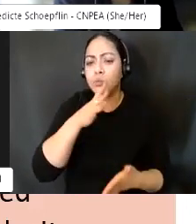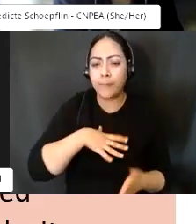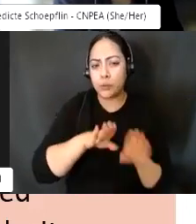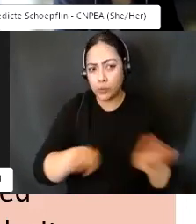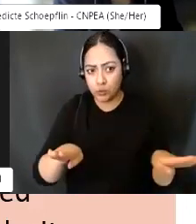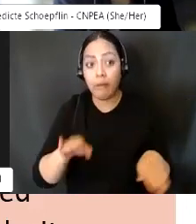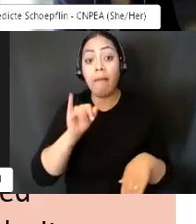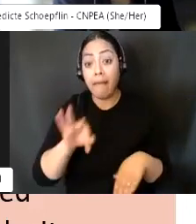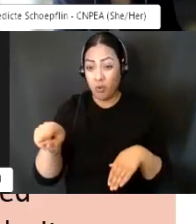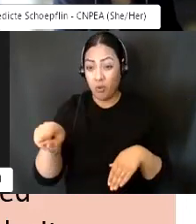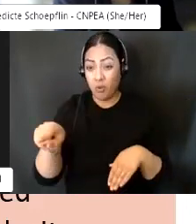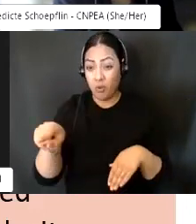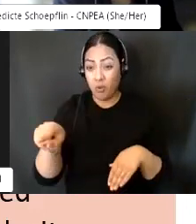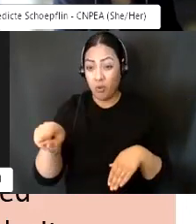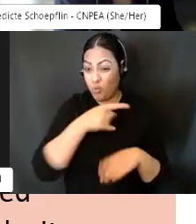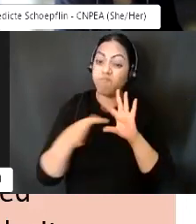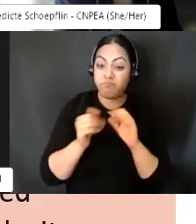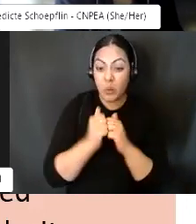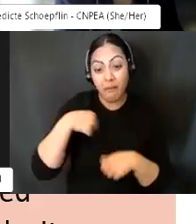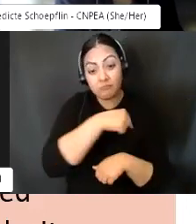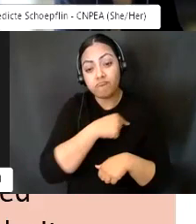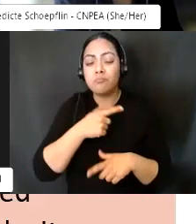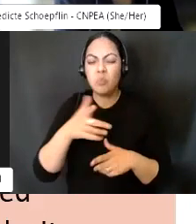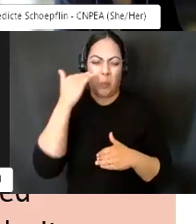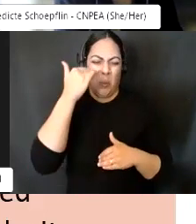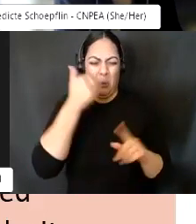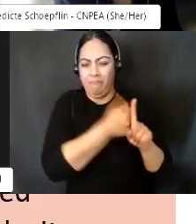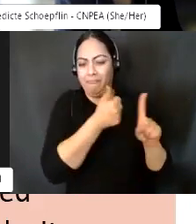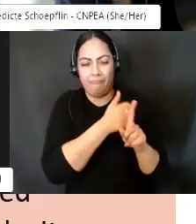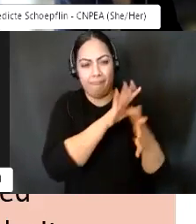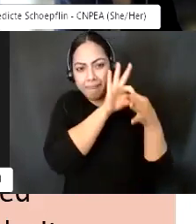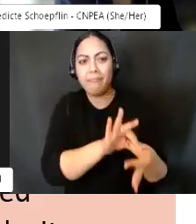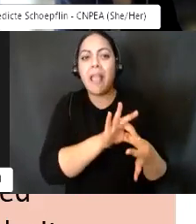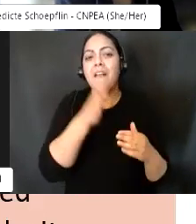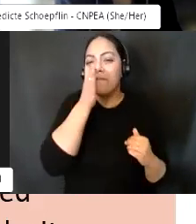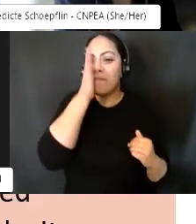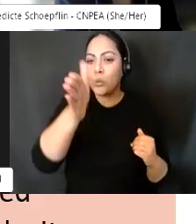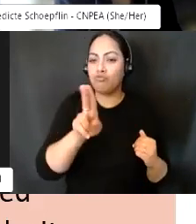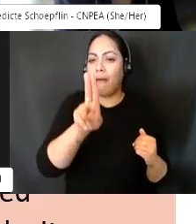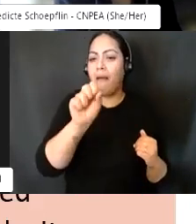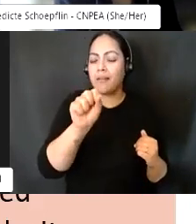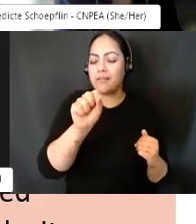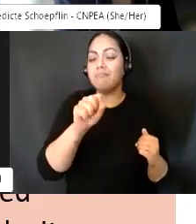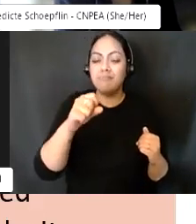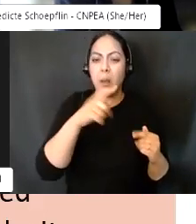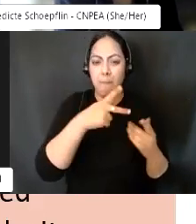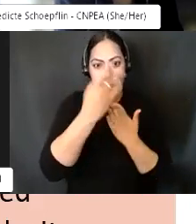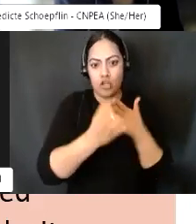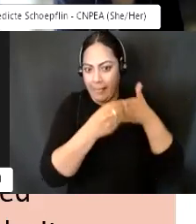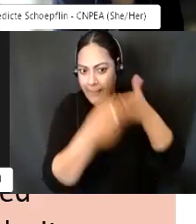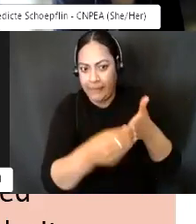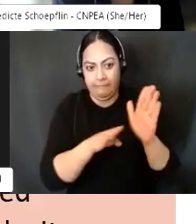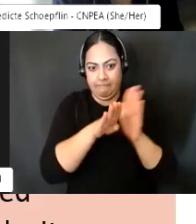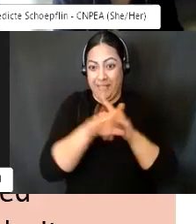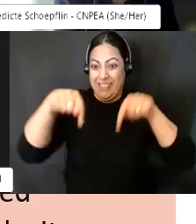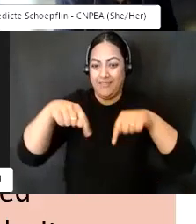Future Us for a while, you know that Margaret has been the architect of Future Us, and she was the project lead on the development of this